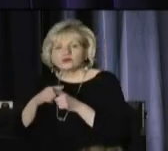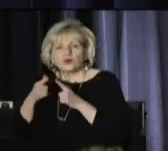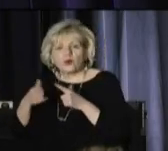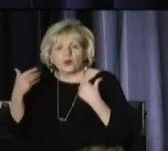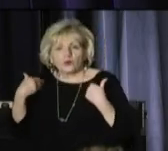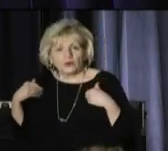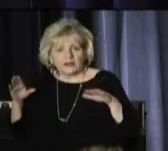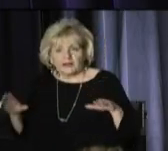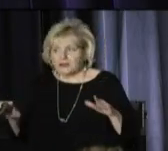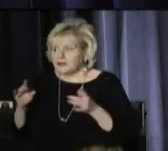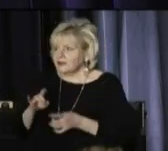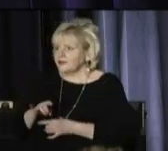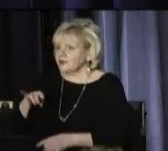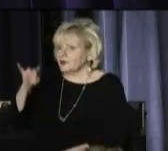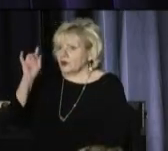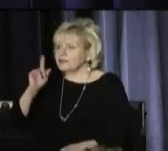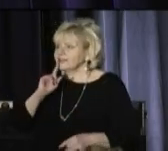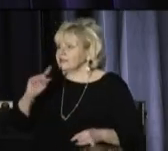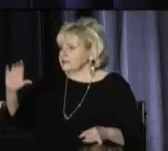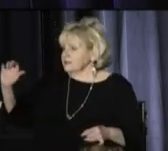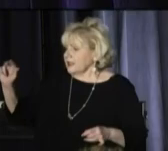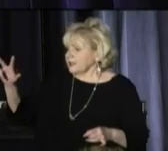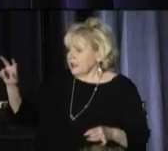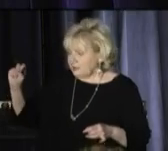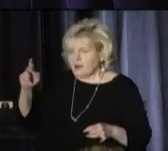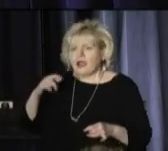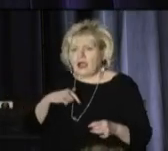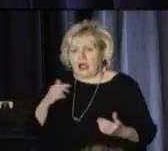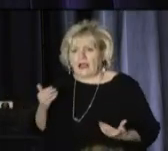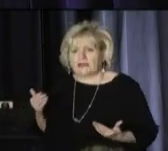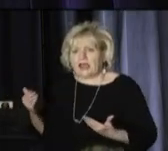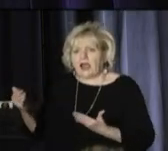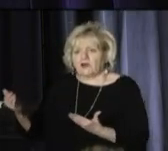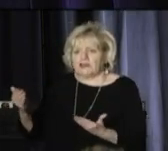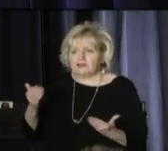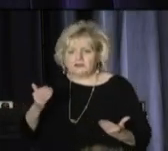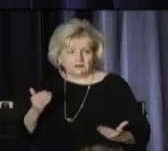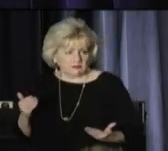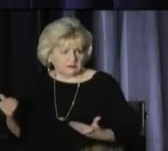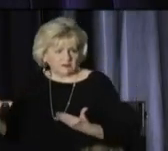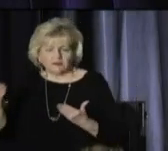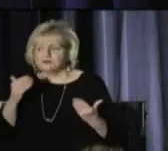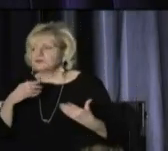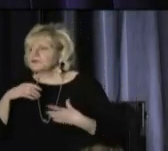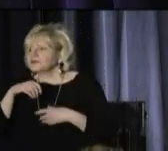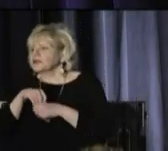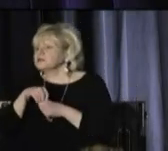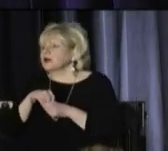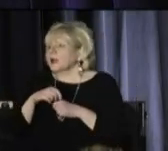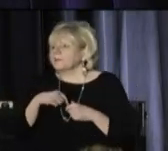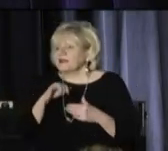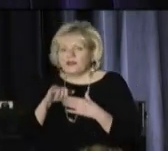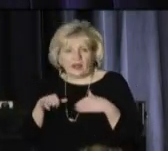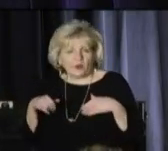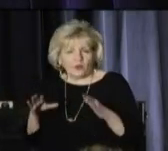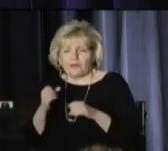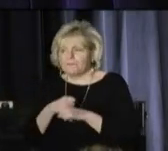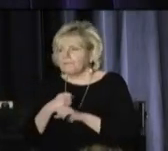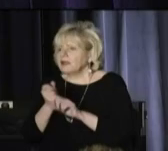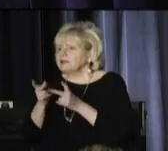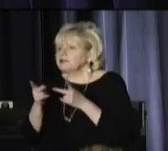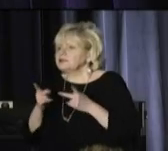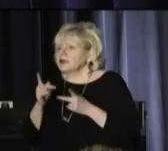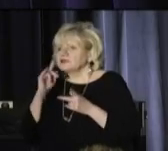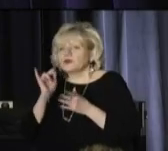a ghost is a cave, I carry the hollow inside me that way, making a space for its echoing